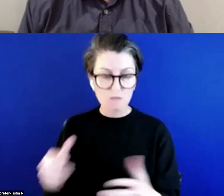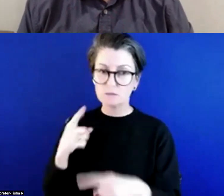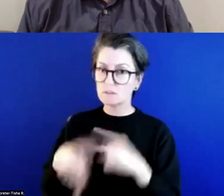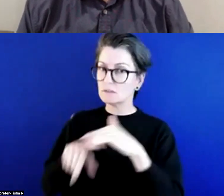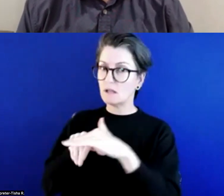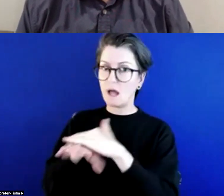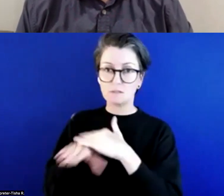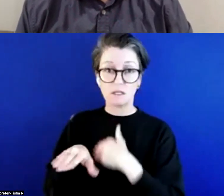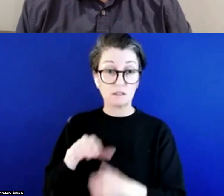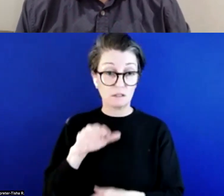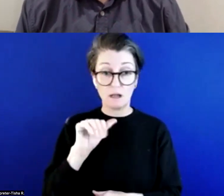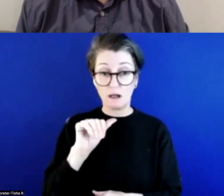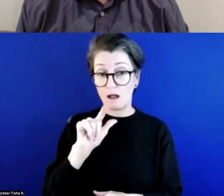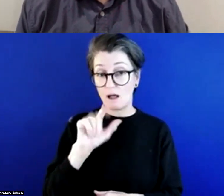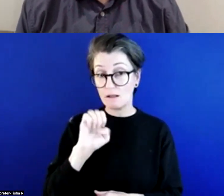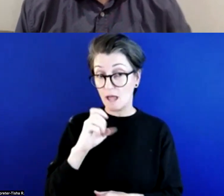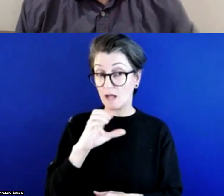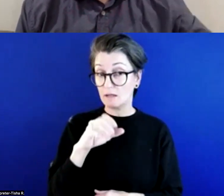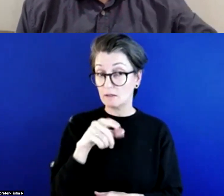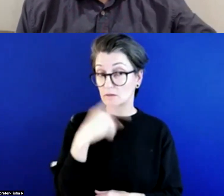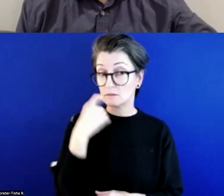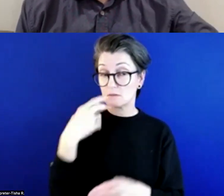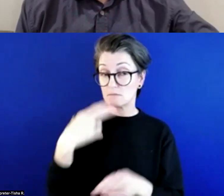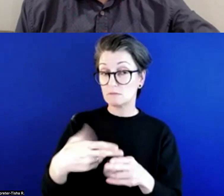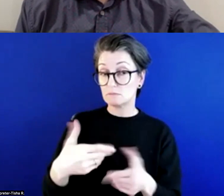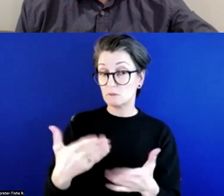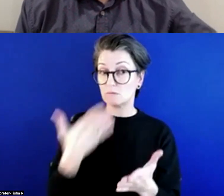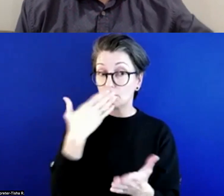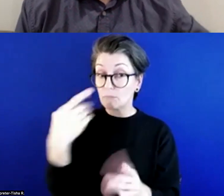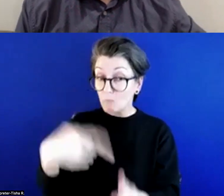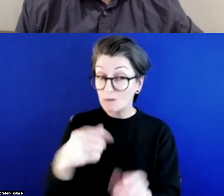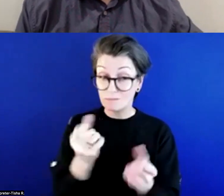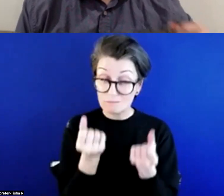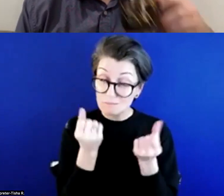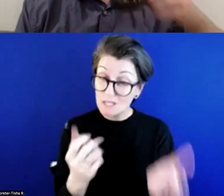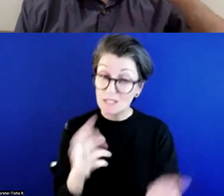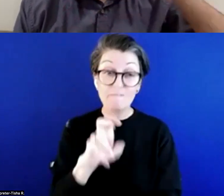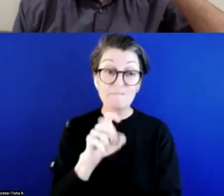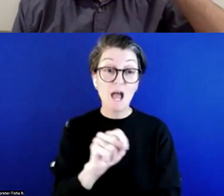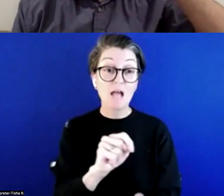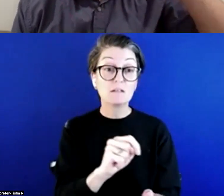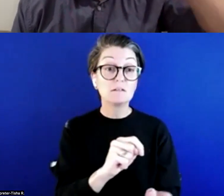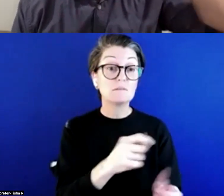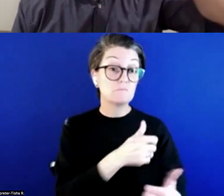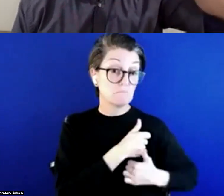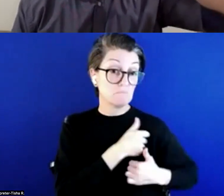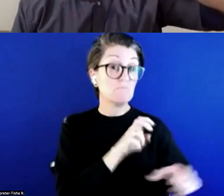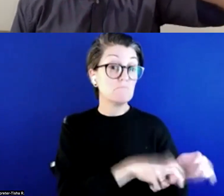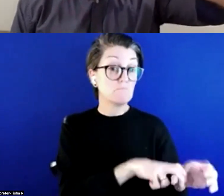many veterans experience when they come into the world, having left service, especially with a